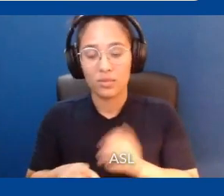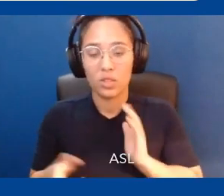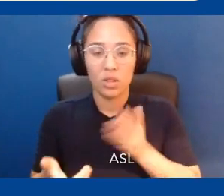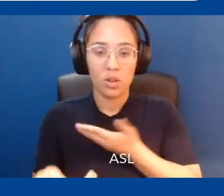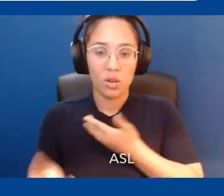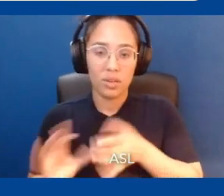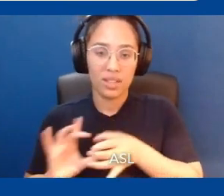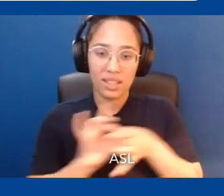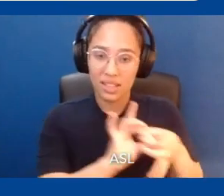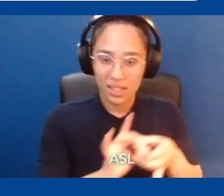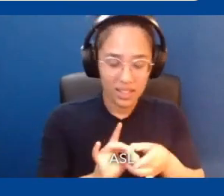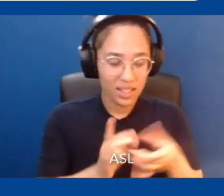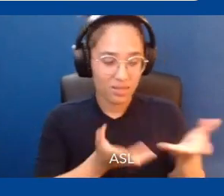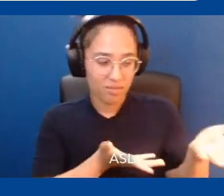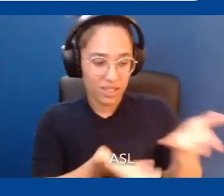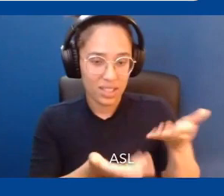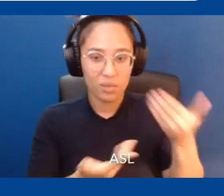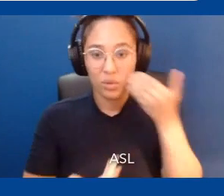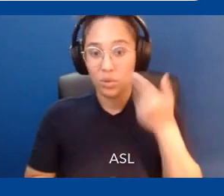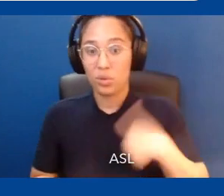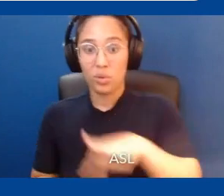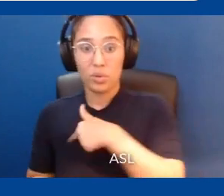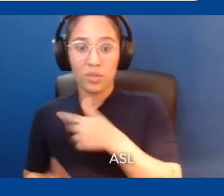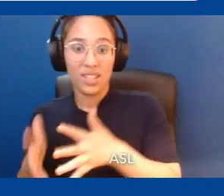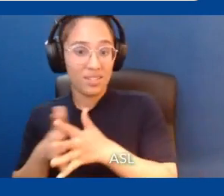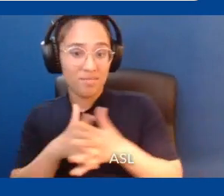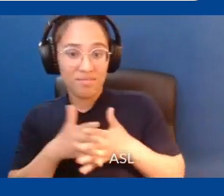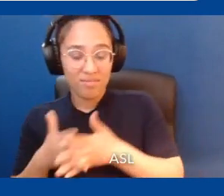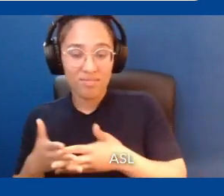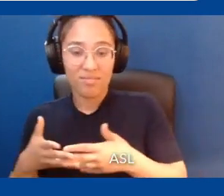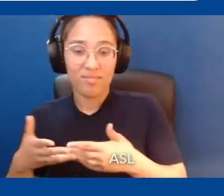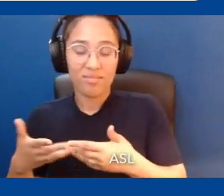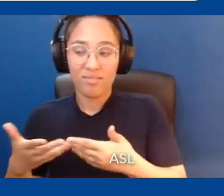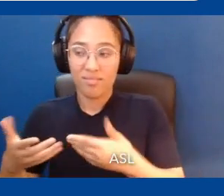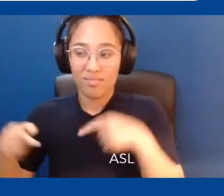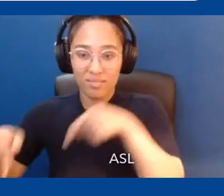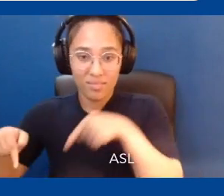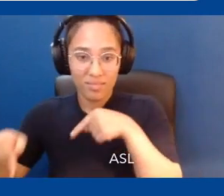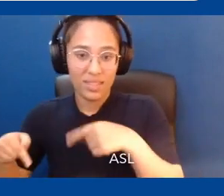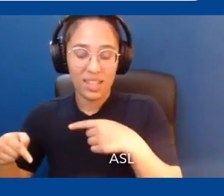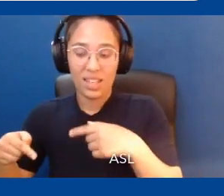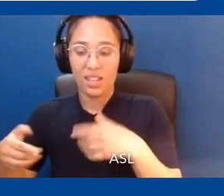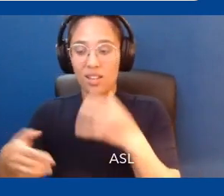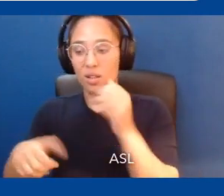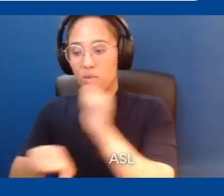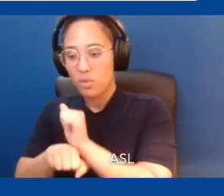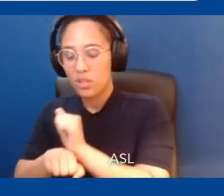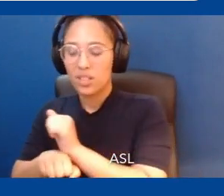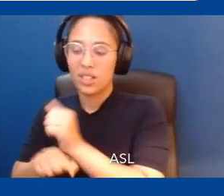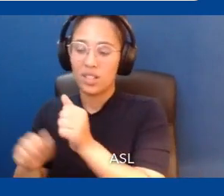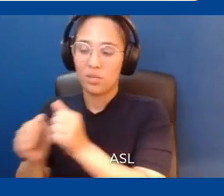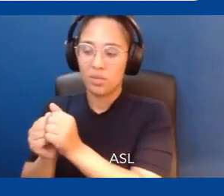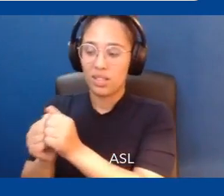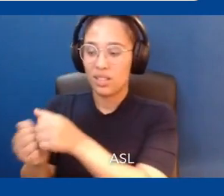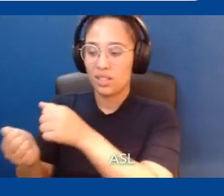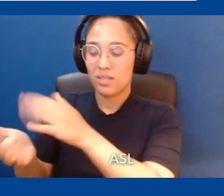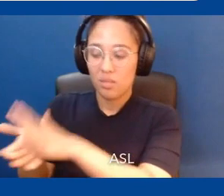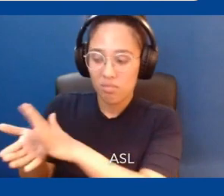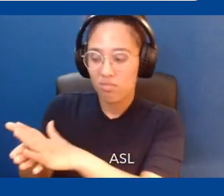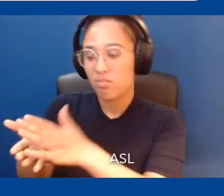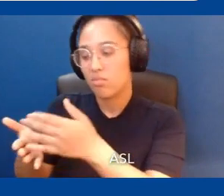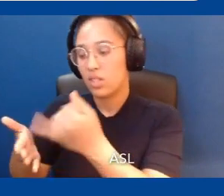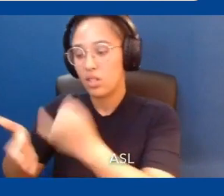scholar or artists in the US, for instance, versus our Papuan friends in West Papua,